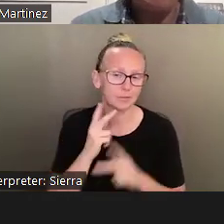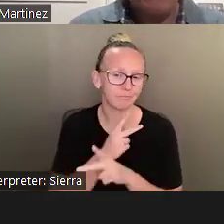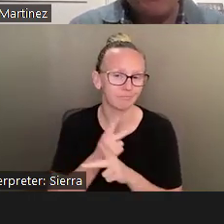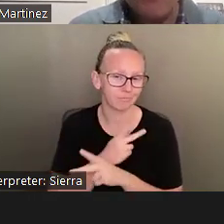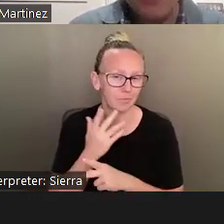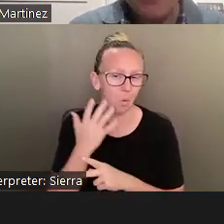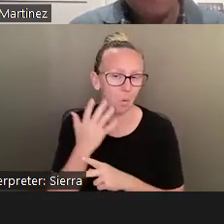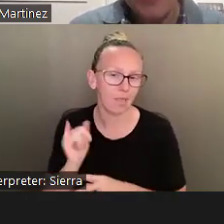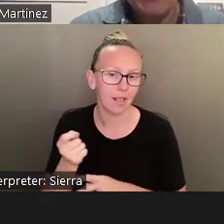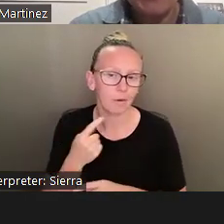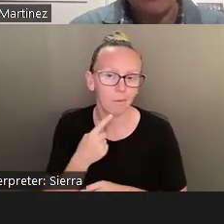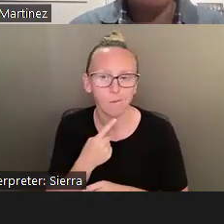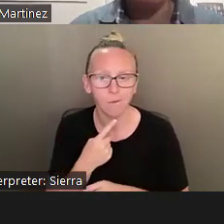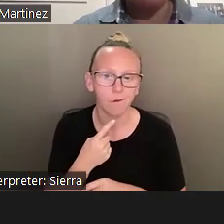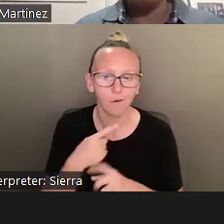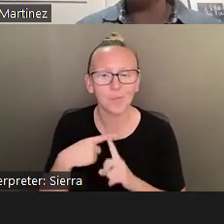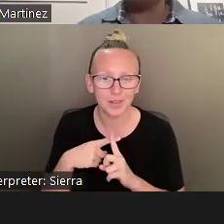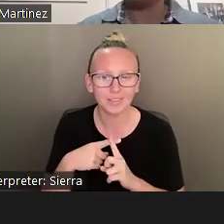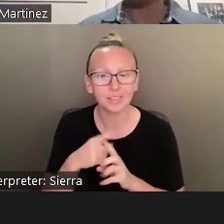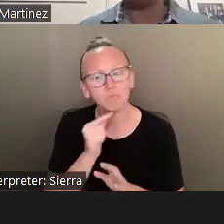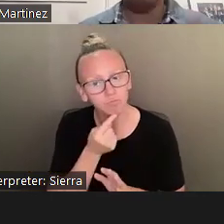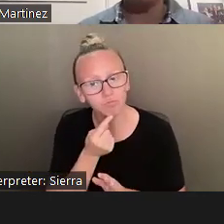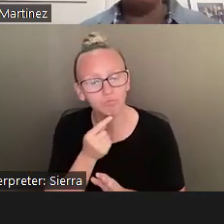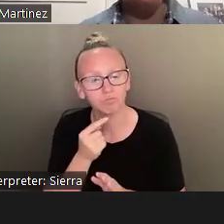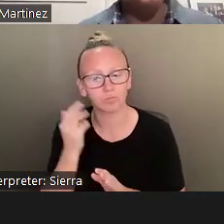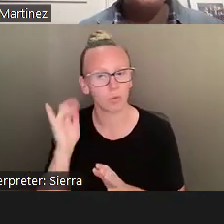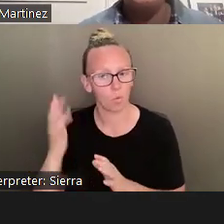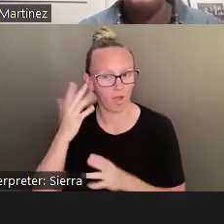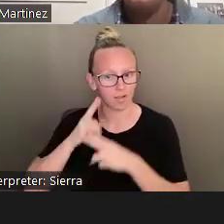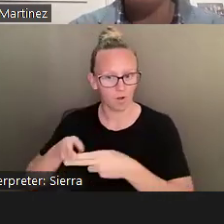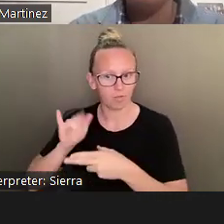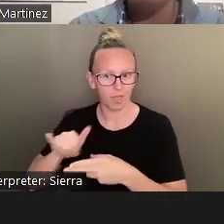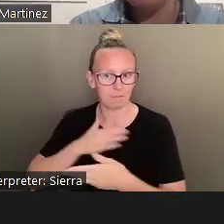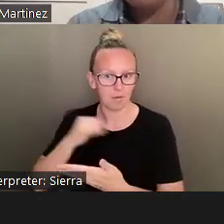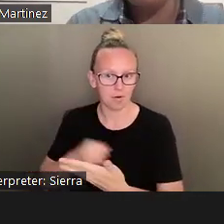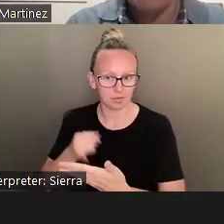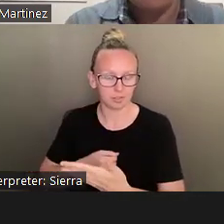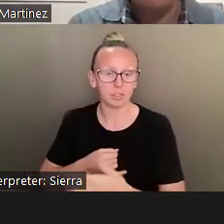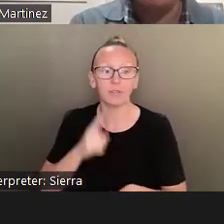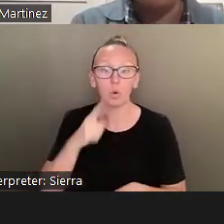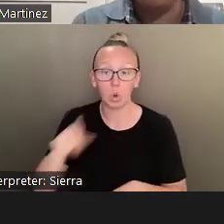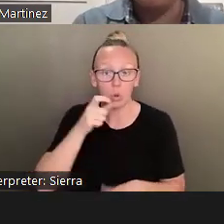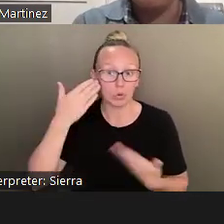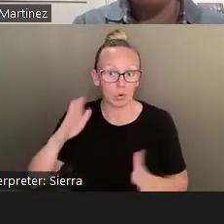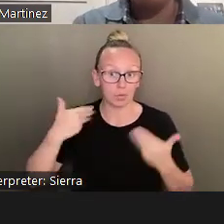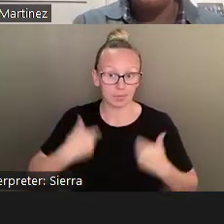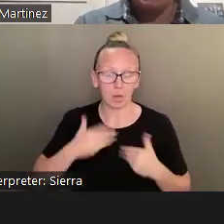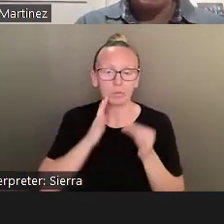later. But for those of you who may not have talked with me extensively, I'll give a little bit of background.